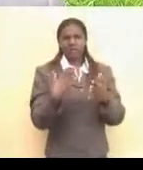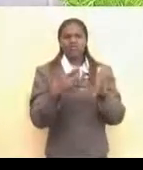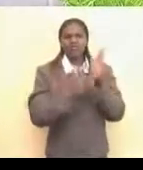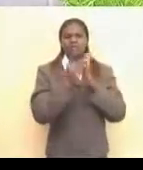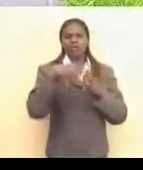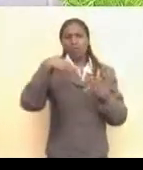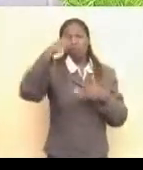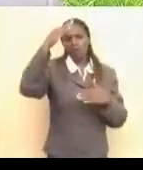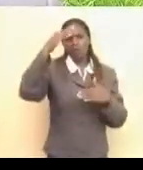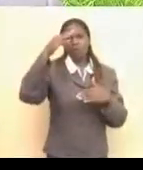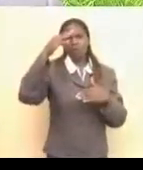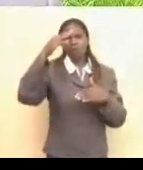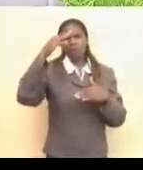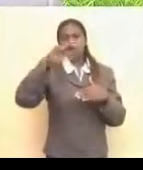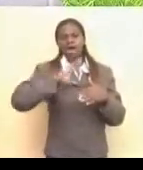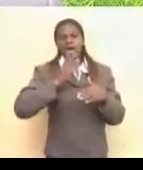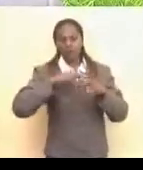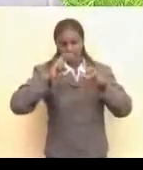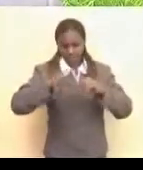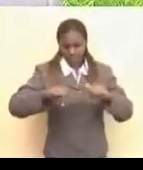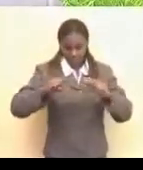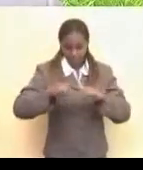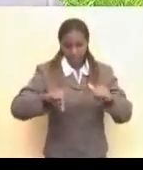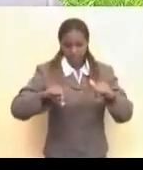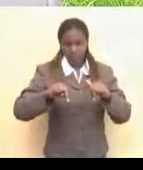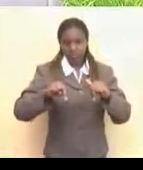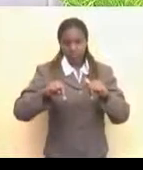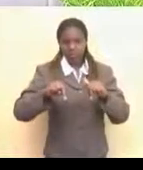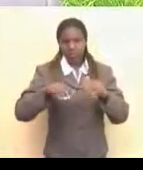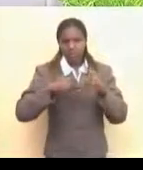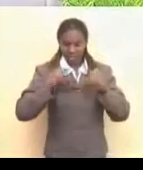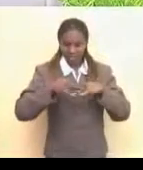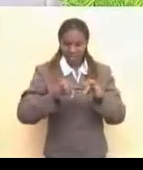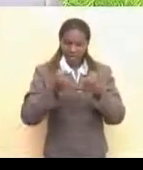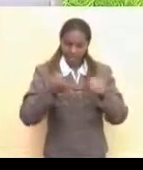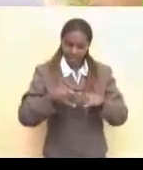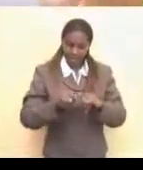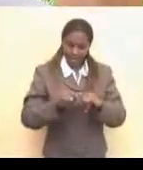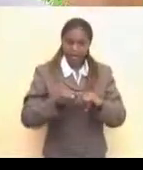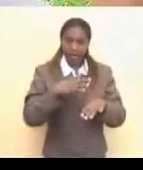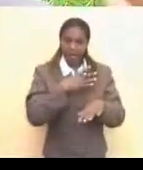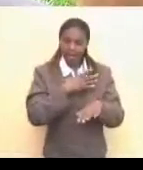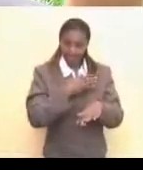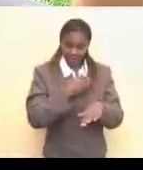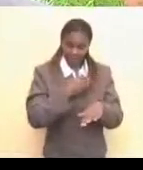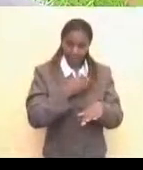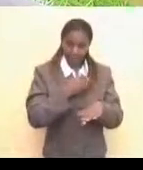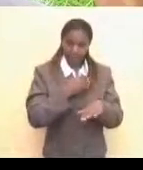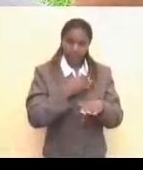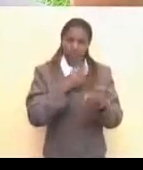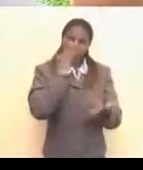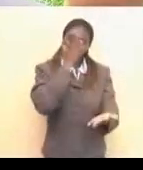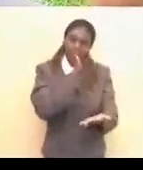further our research component, to try and